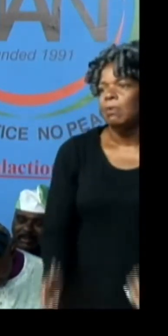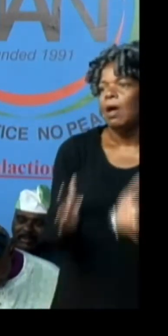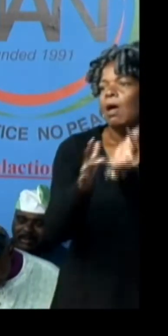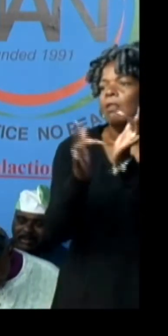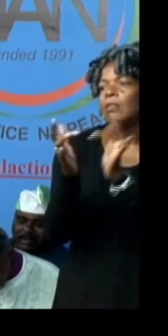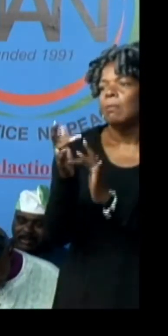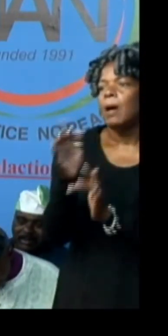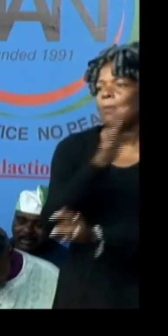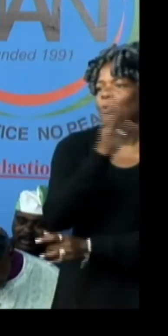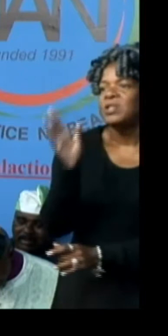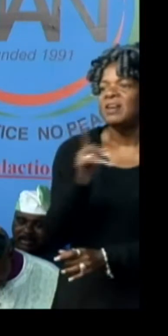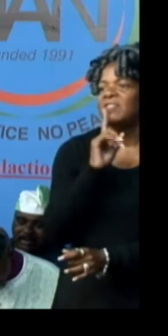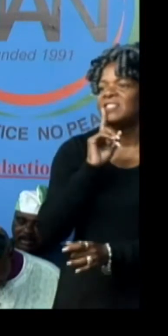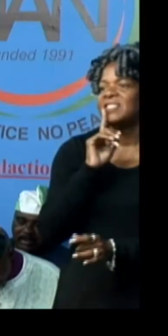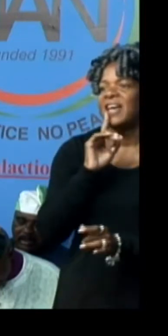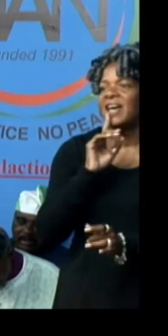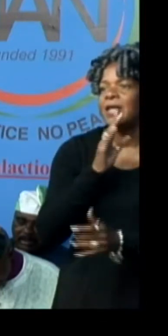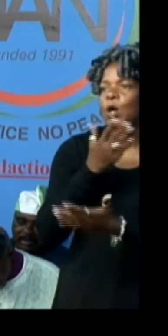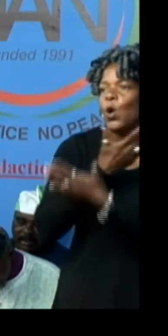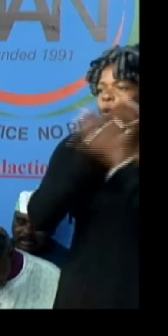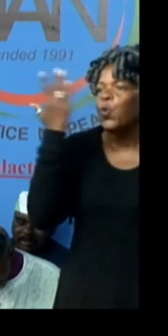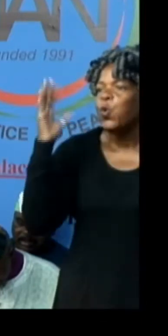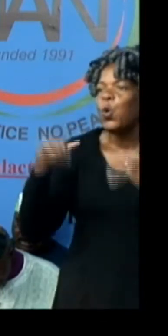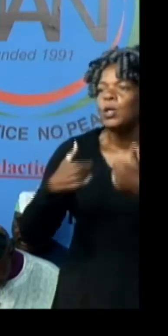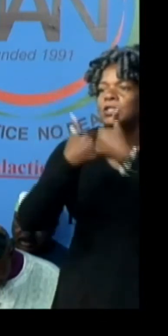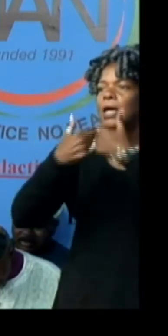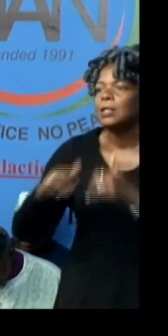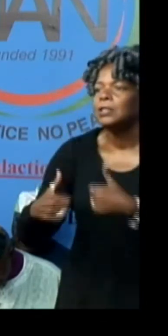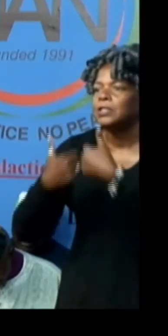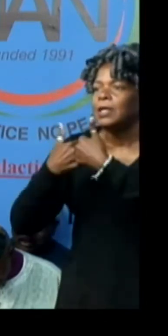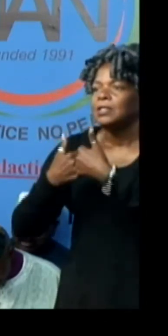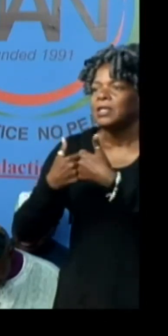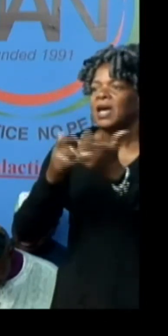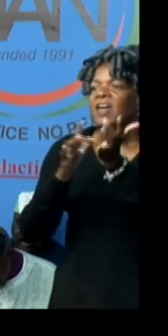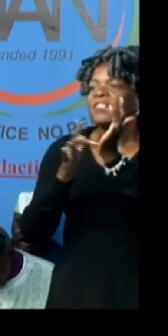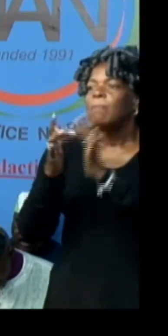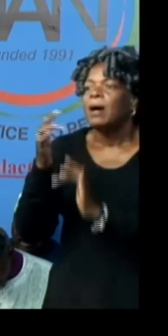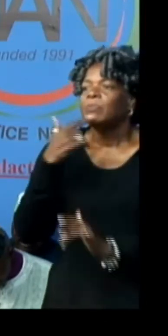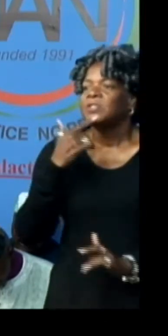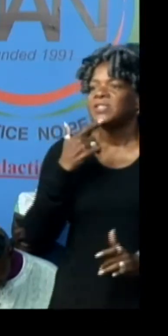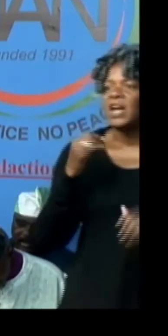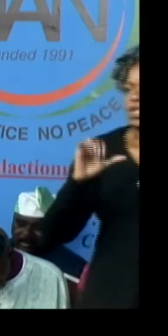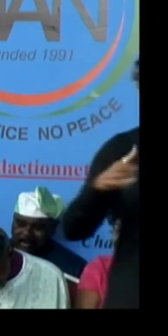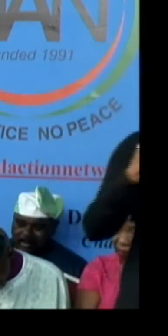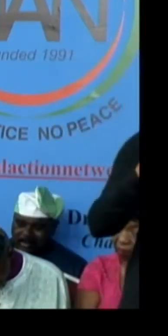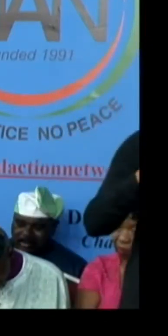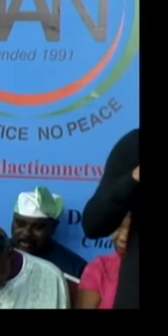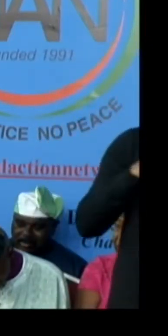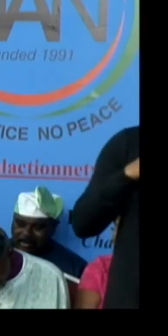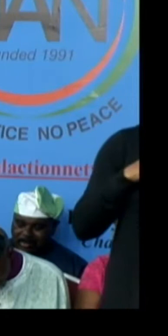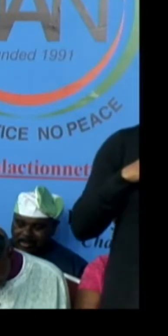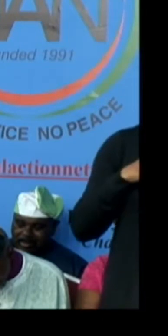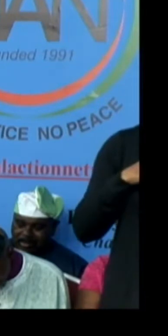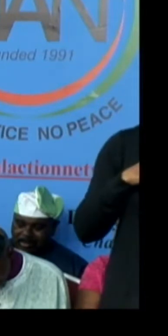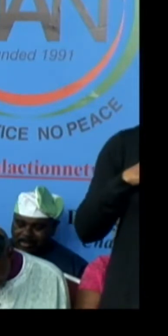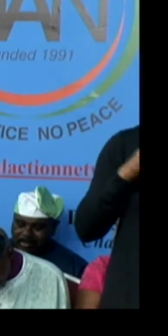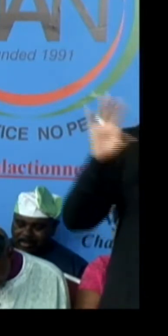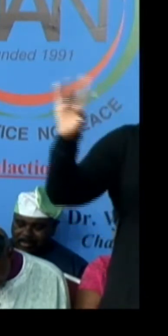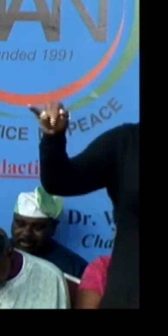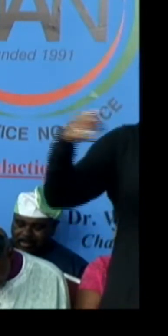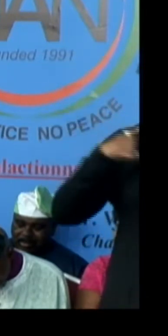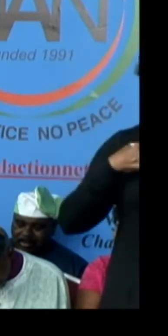battle. That's why I said put on the whole armor of God. Because if you put on the armor, it